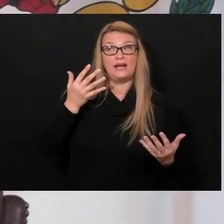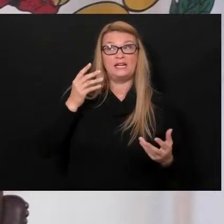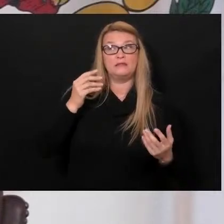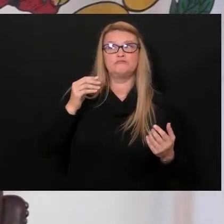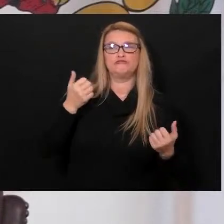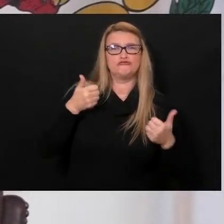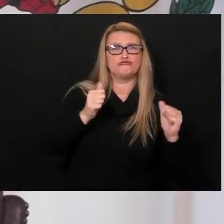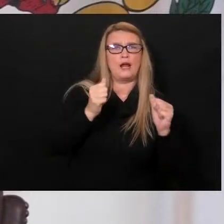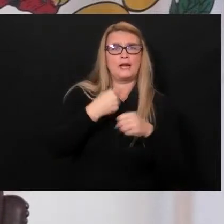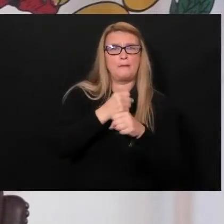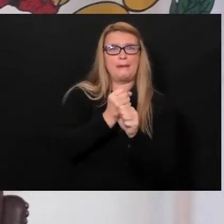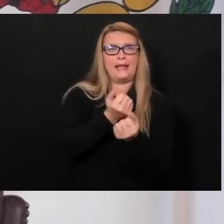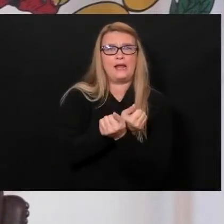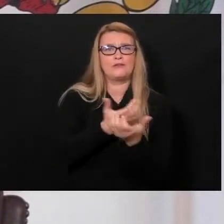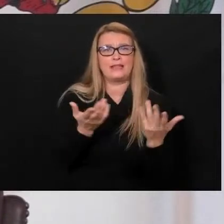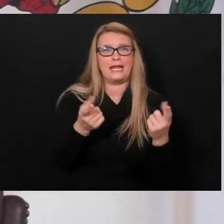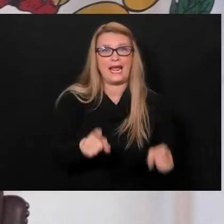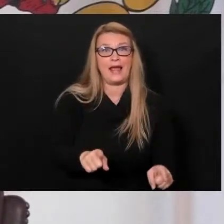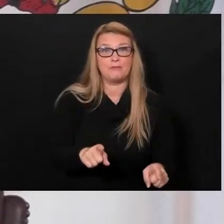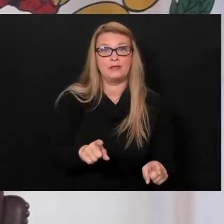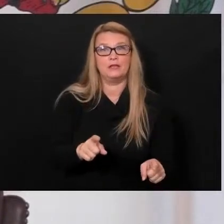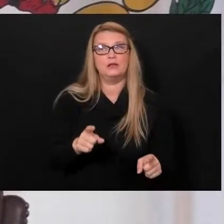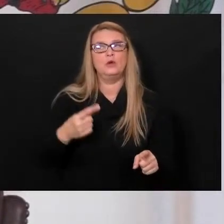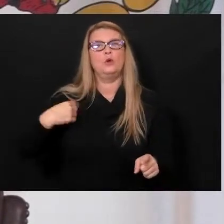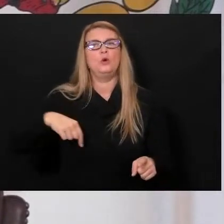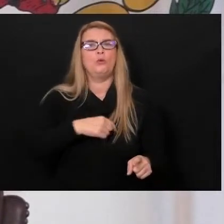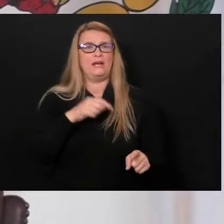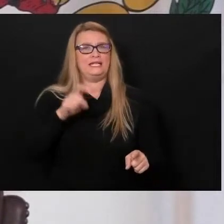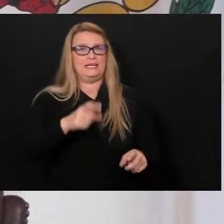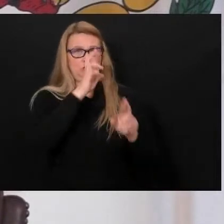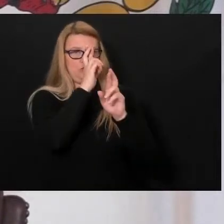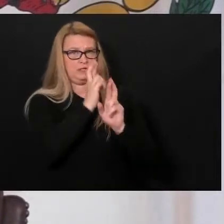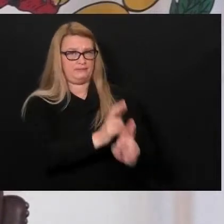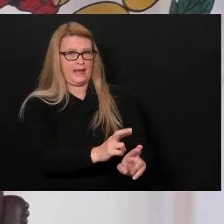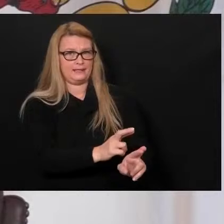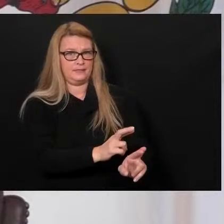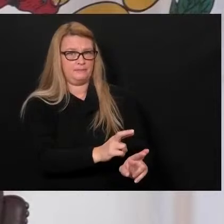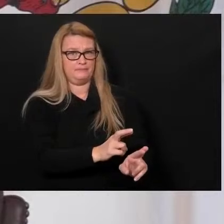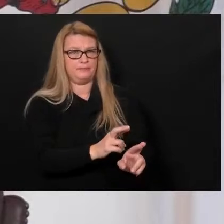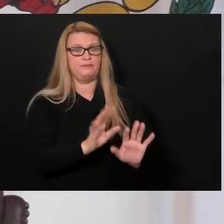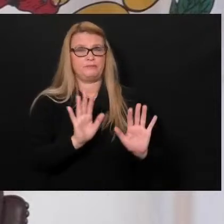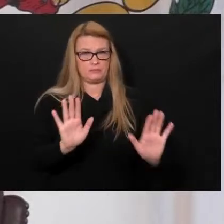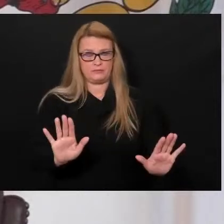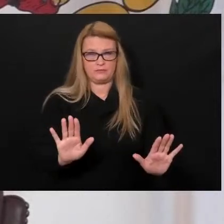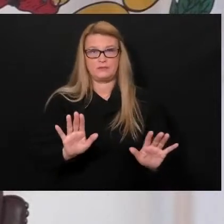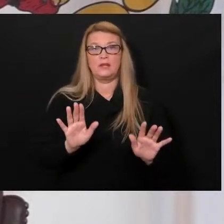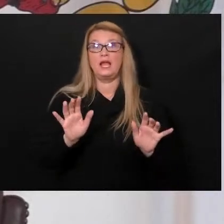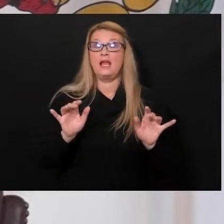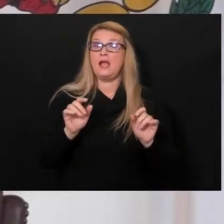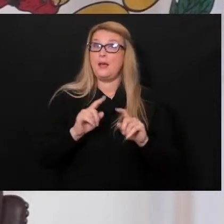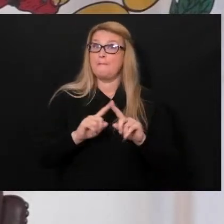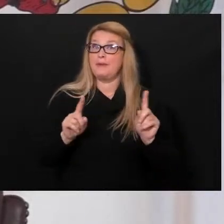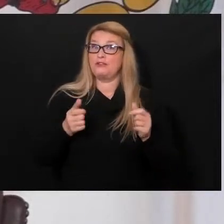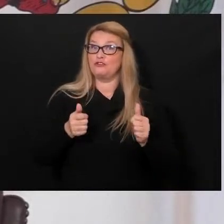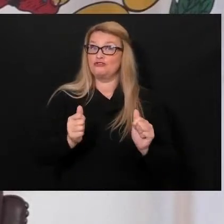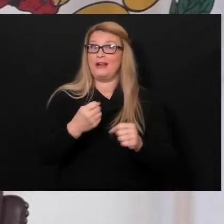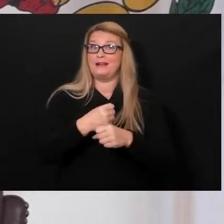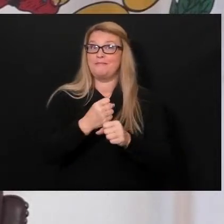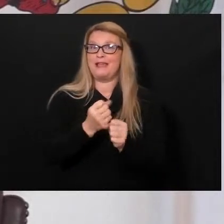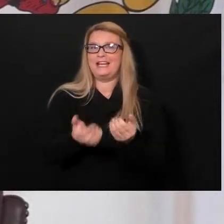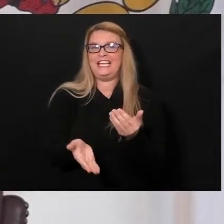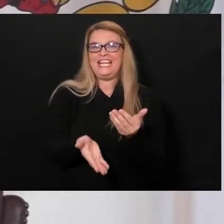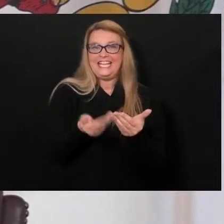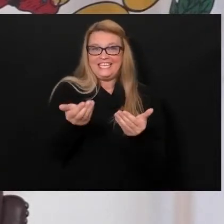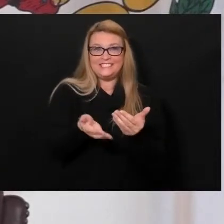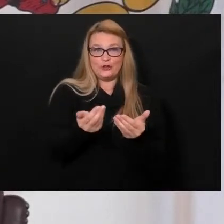happen absolutely deserve your respect and appreciation. Now, with all that, they're trying to make it easier, and we're